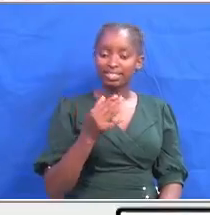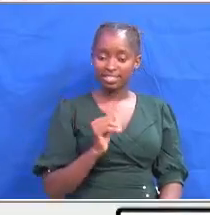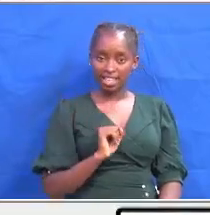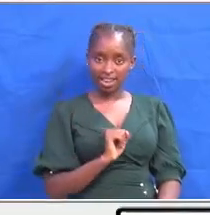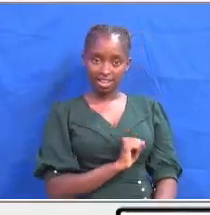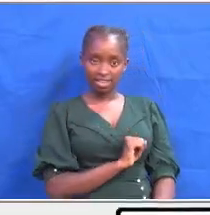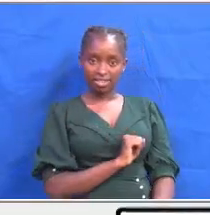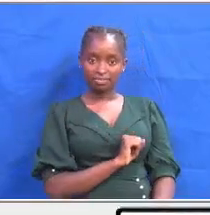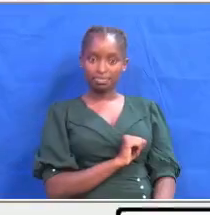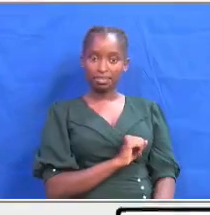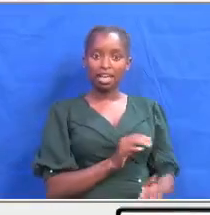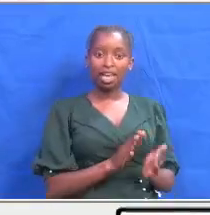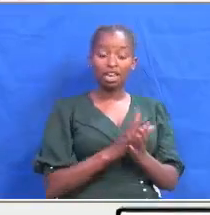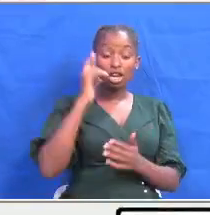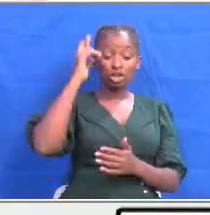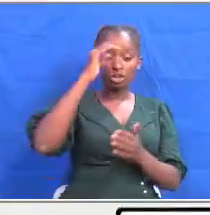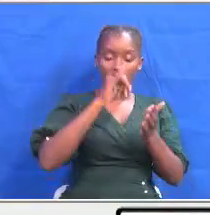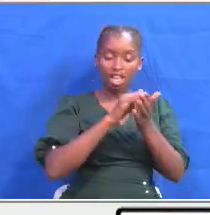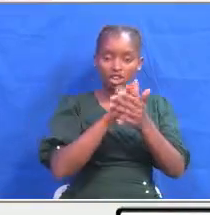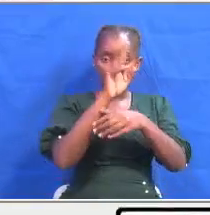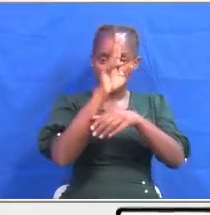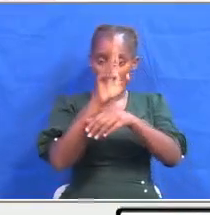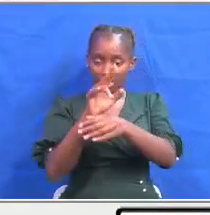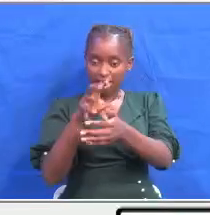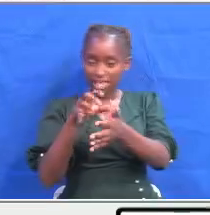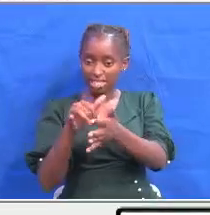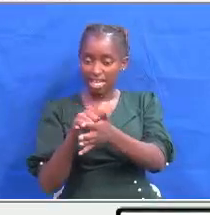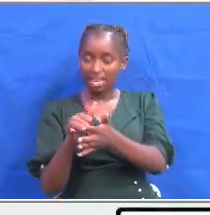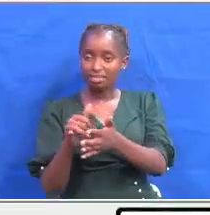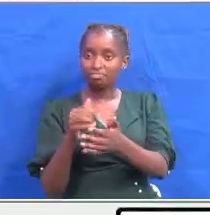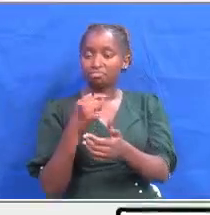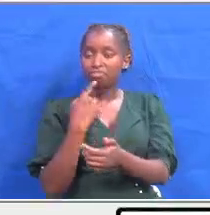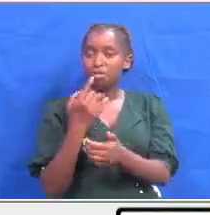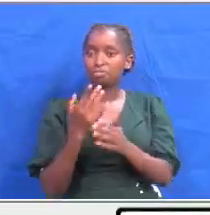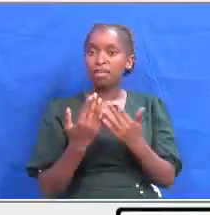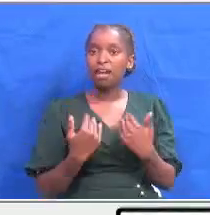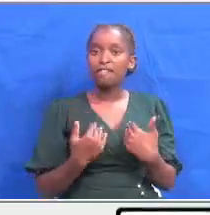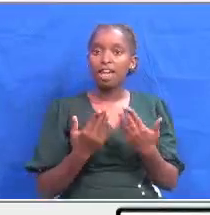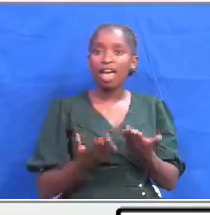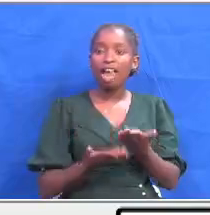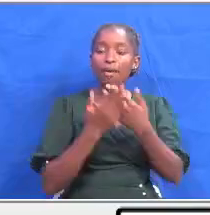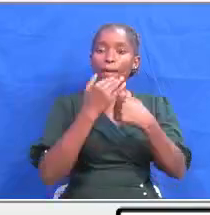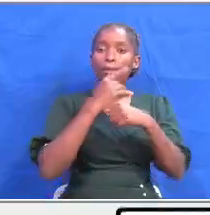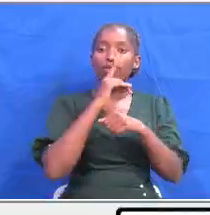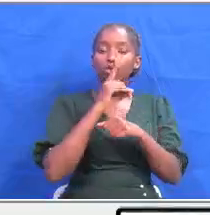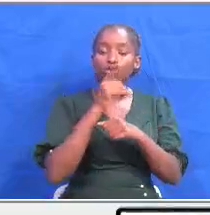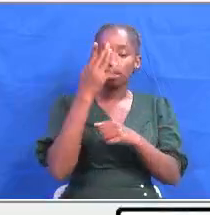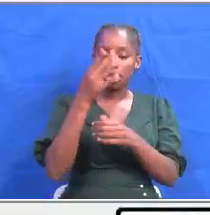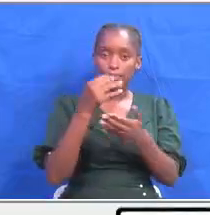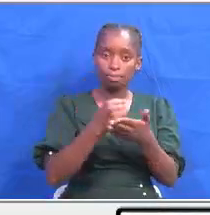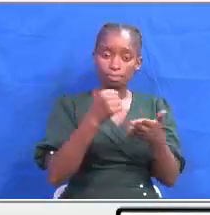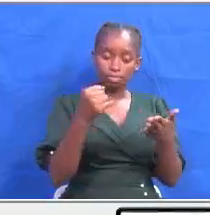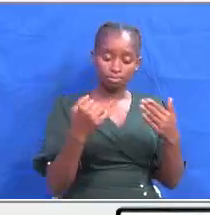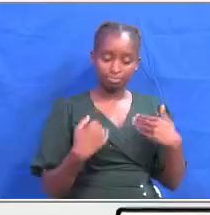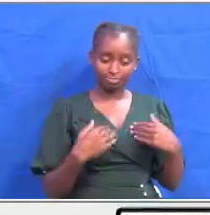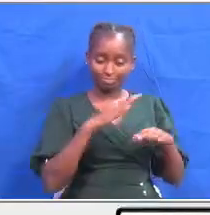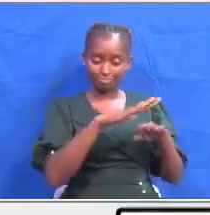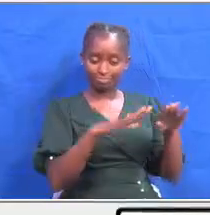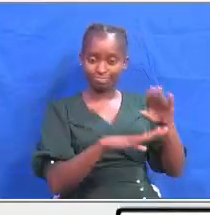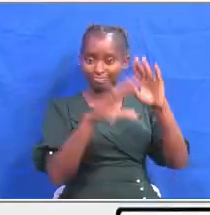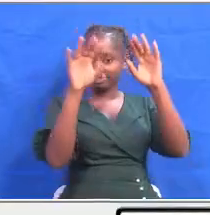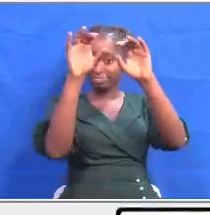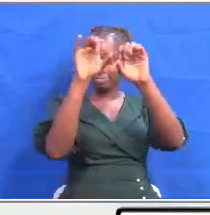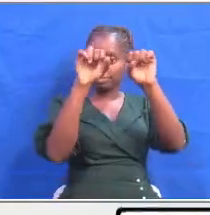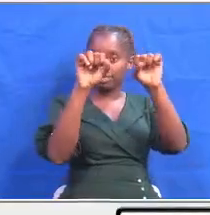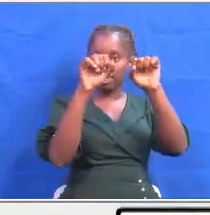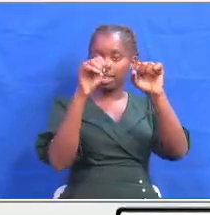And that's why I used that case. Had to ensure they have impeached the deputy governor